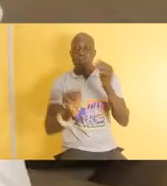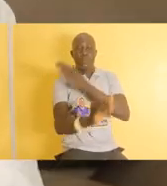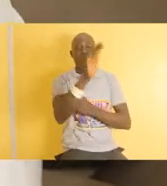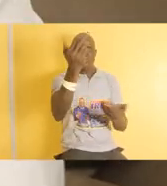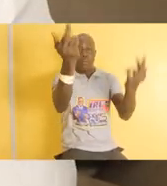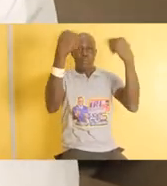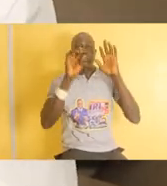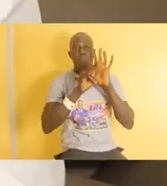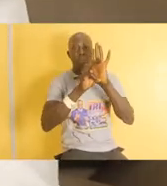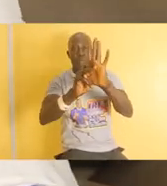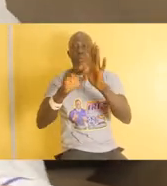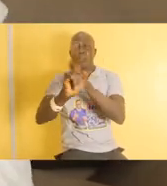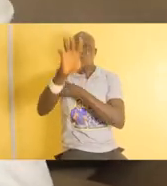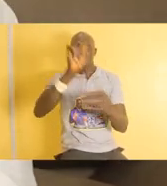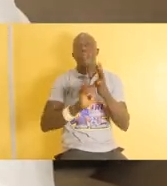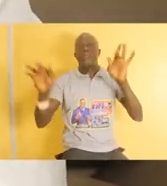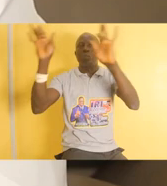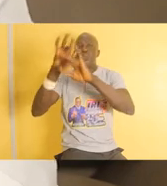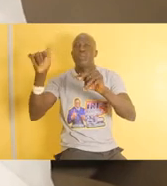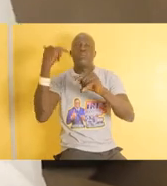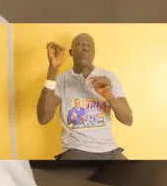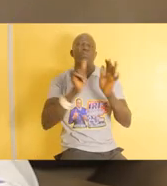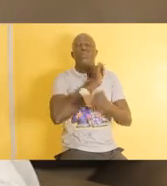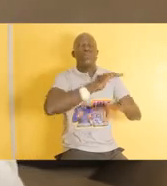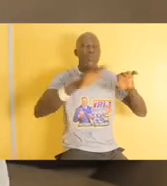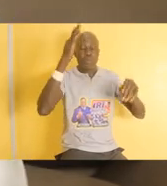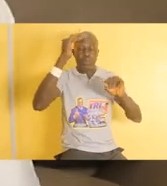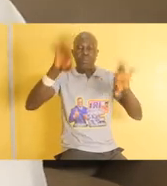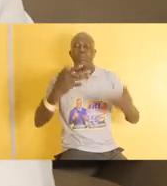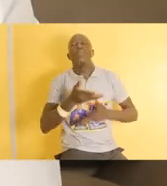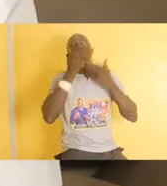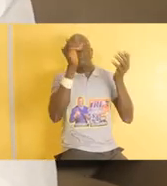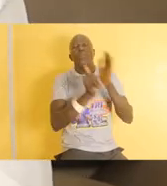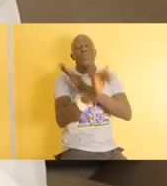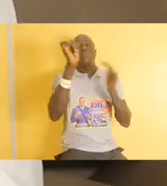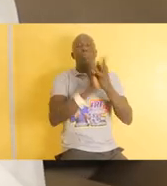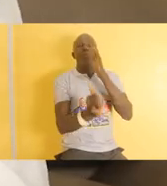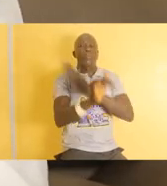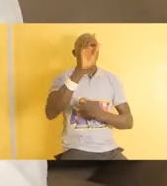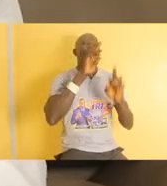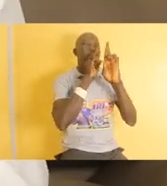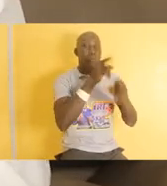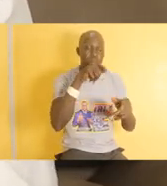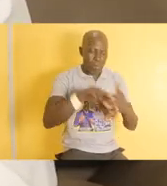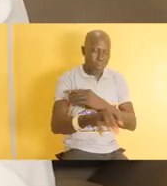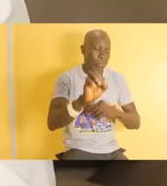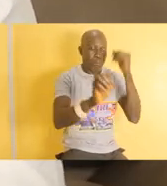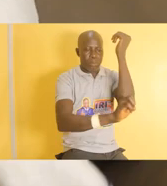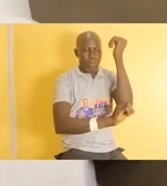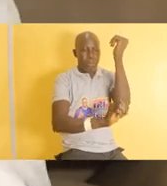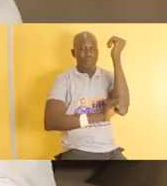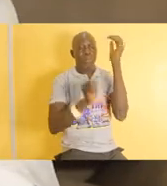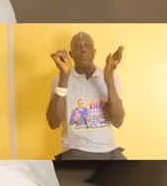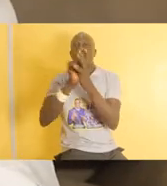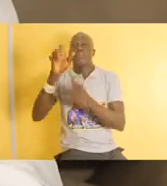ti God manifested this. Ta mu de. Their message. Mo ko se ki gbe. You don't know I call us. So Lord be da lohun. That God answered me. Elisha, that